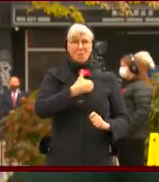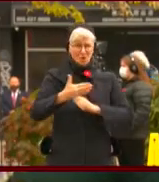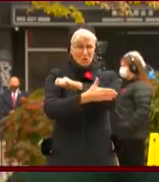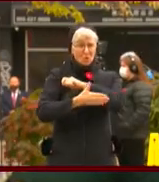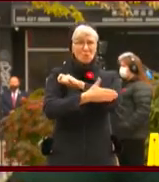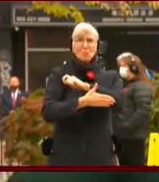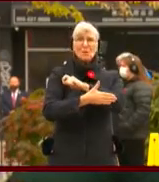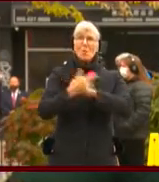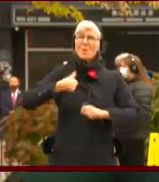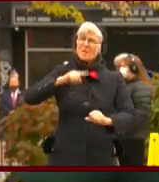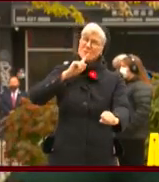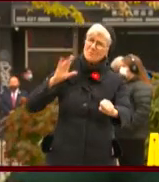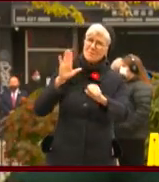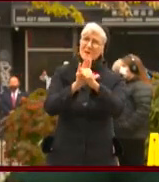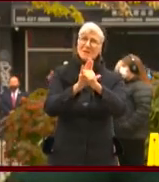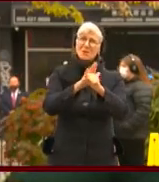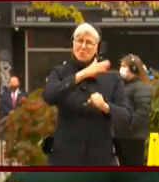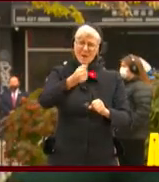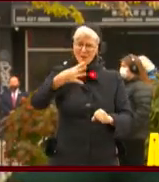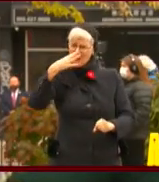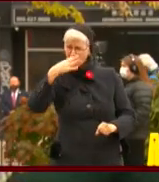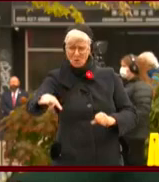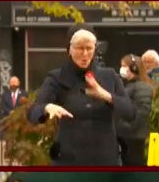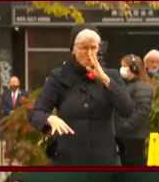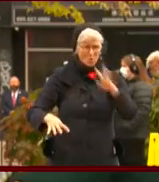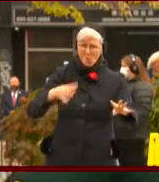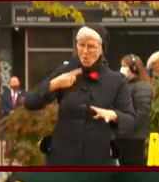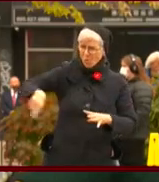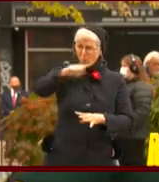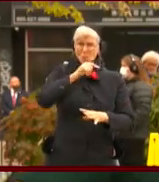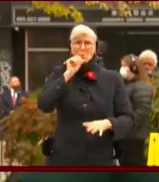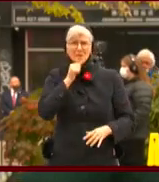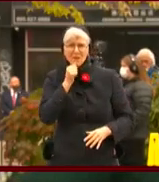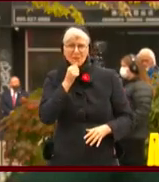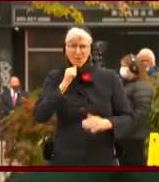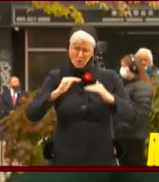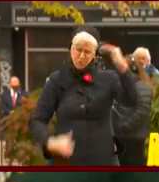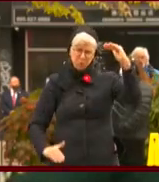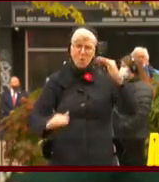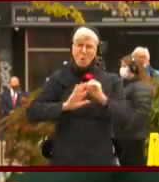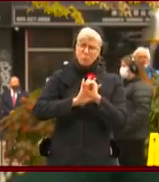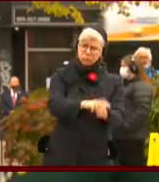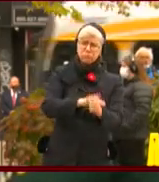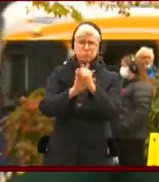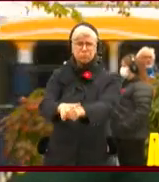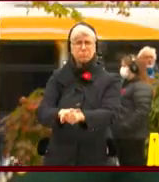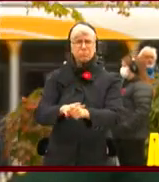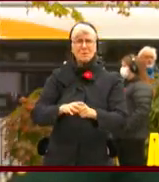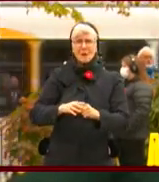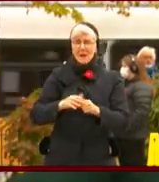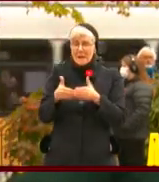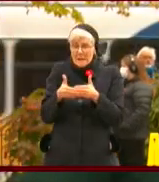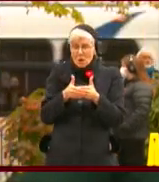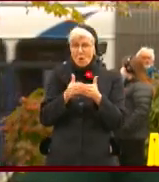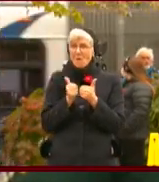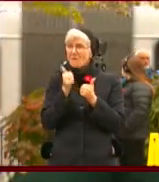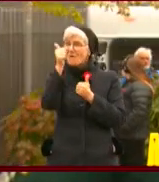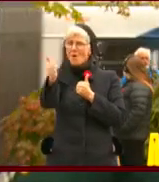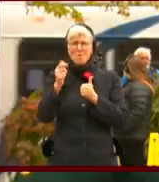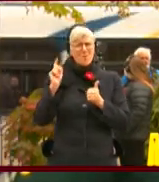Commit to never turning a deaf ear to the voices of those suffering injustice, regardless of whether those voices are near and